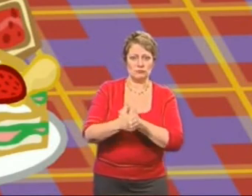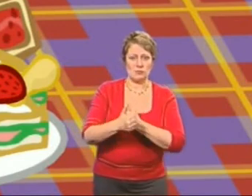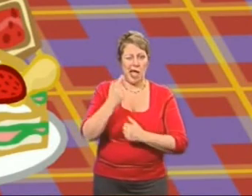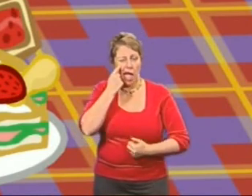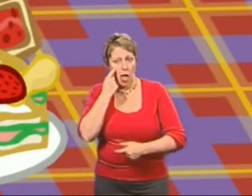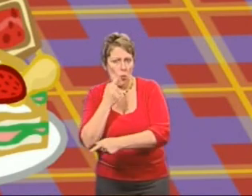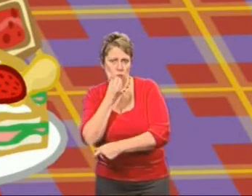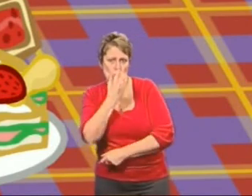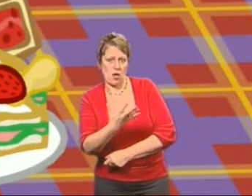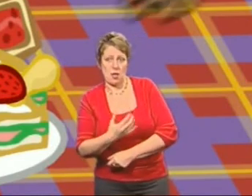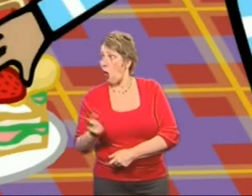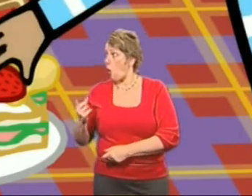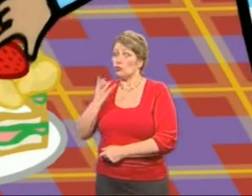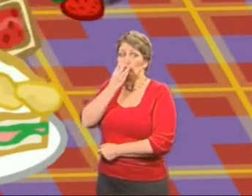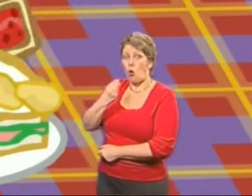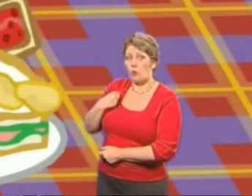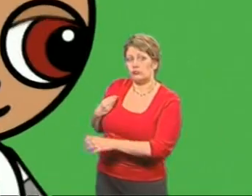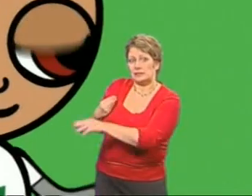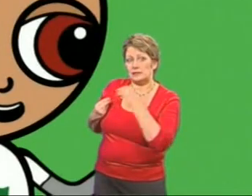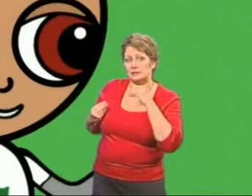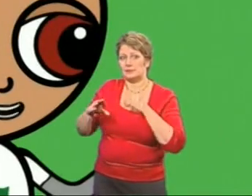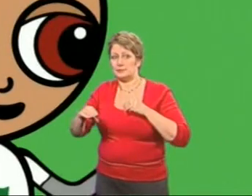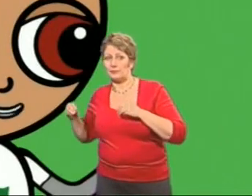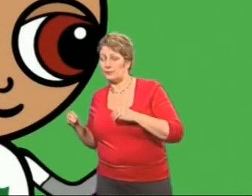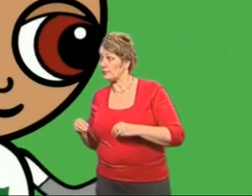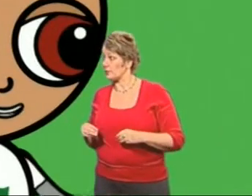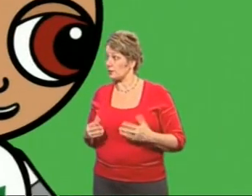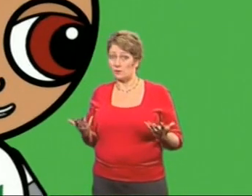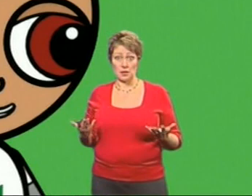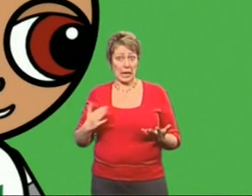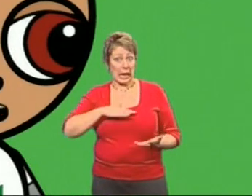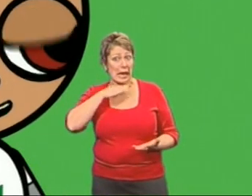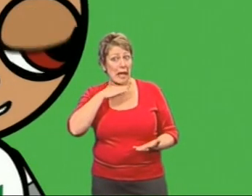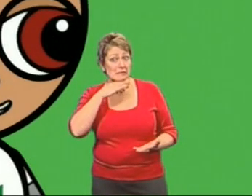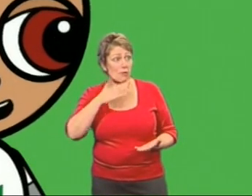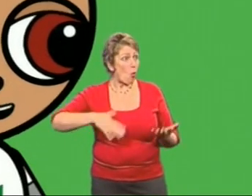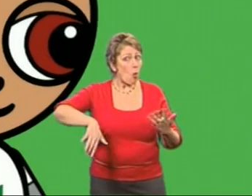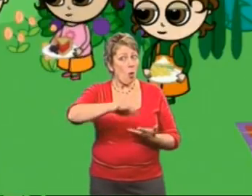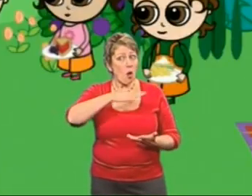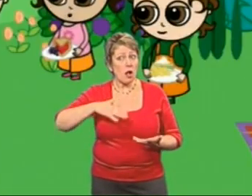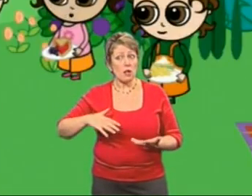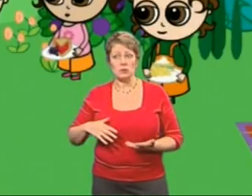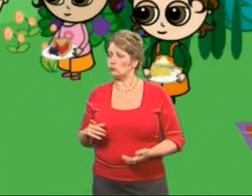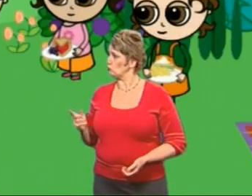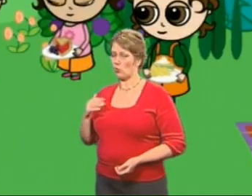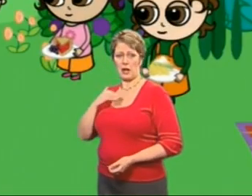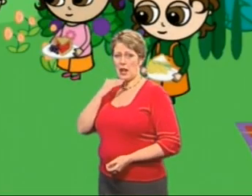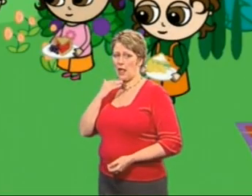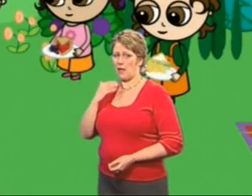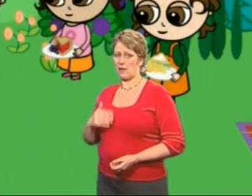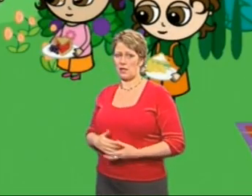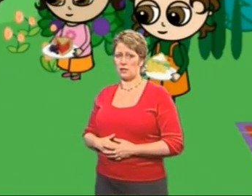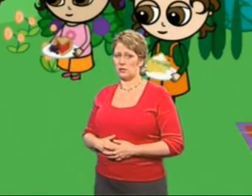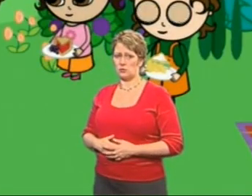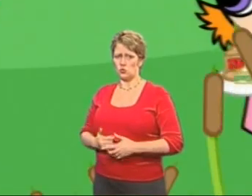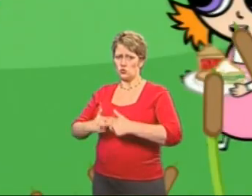Try one. Another strawberry, Bindi. Hey, everyone. Was there enough food after all? No. There was